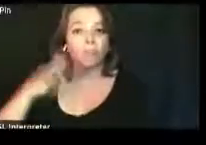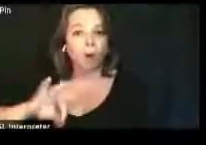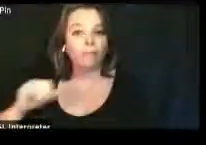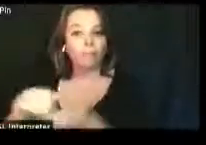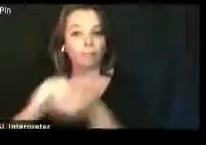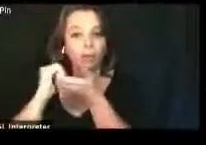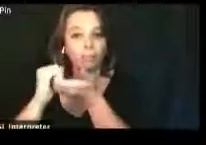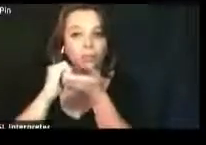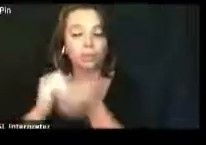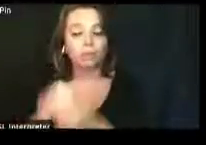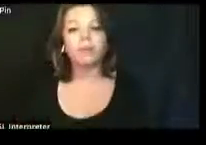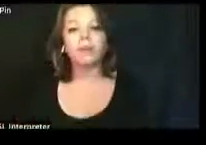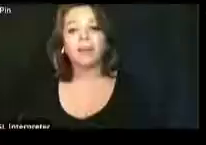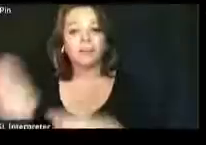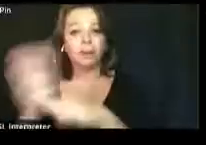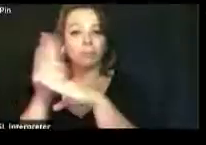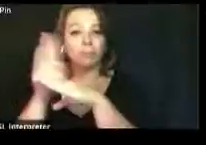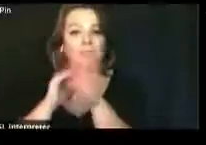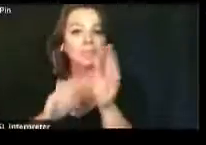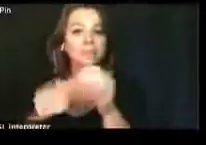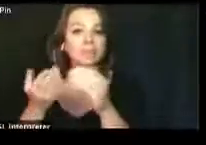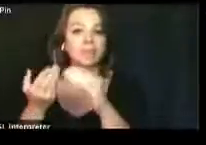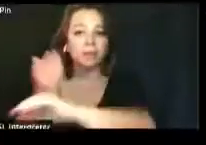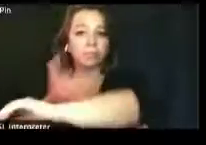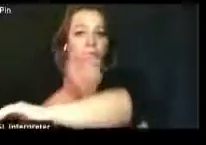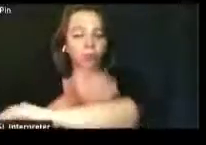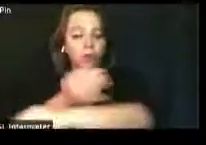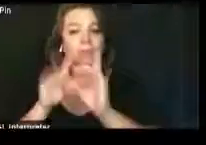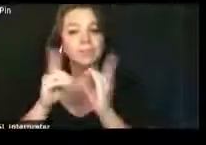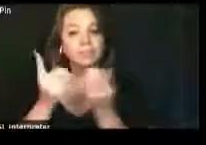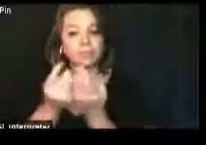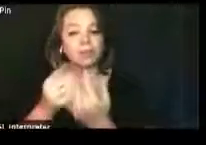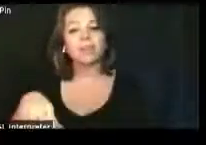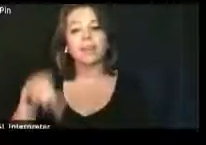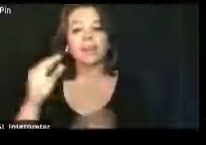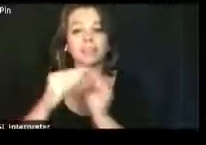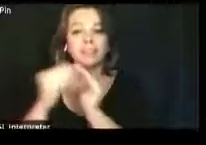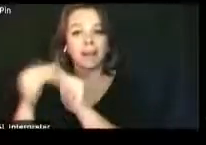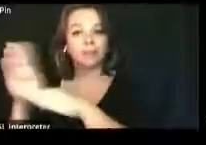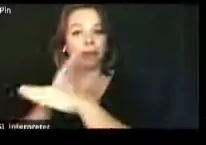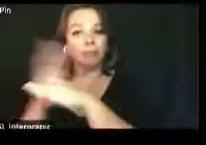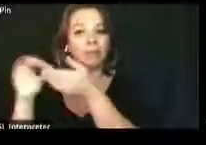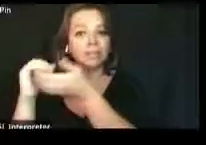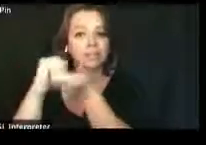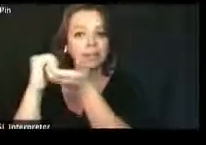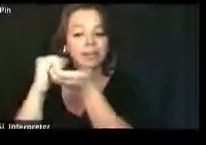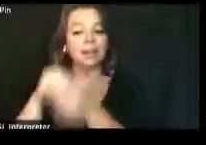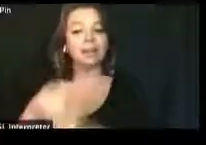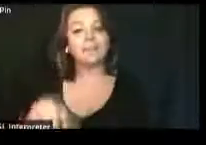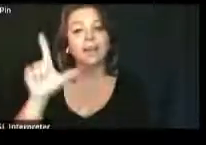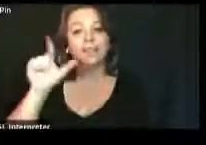Knolls Business Improvement District, Downtown Business Alliance, the Long Beach Convention